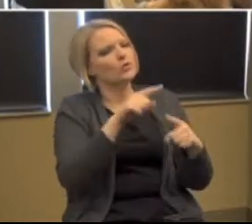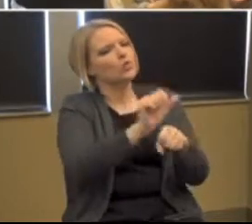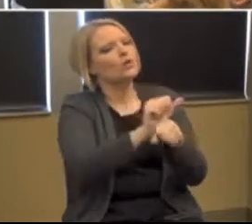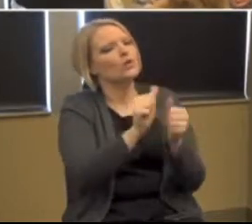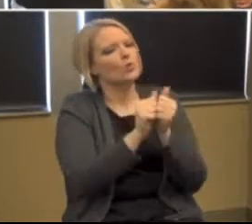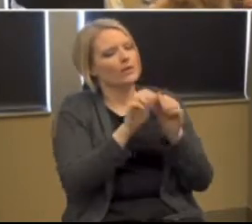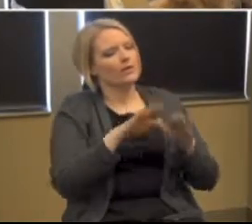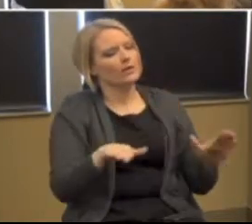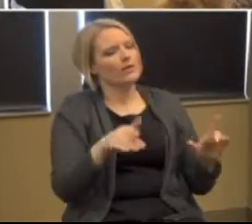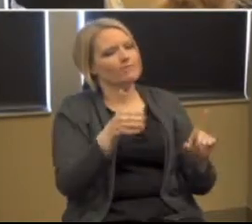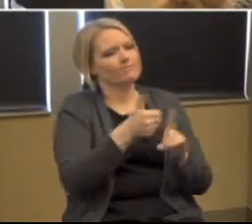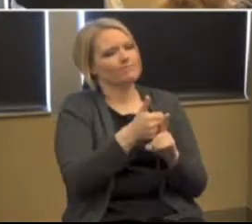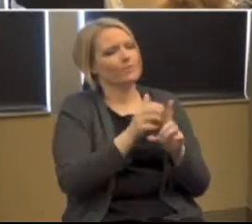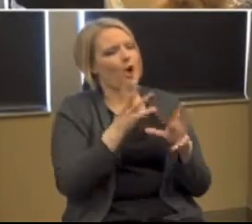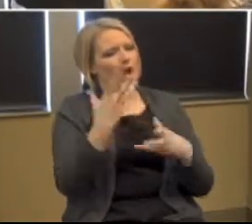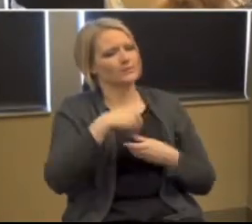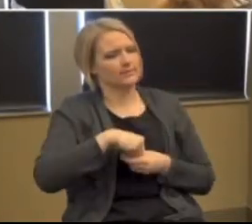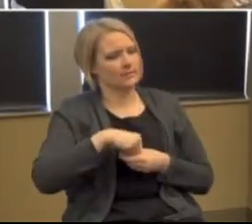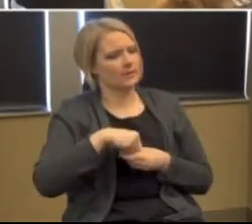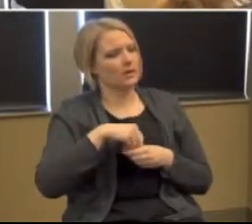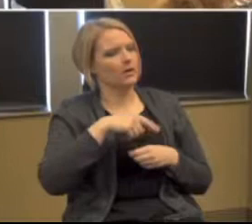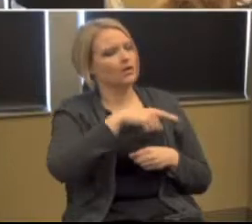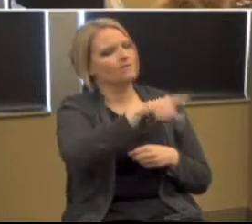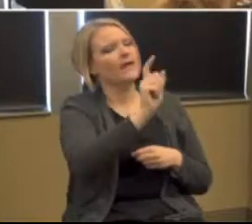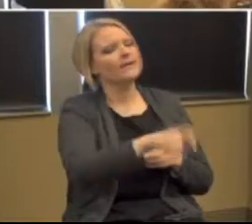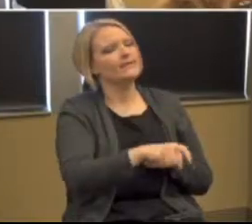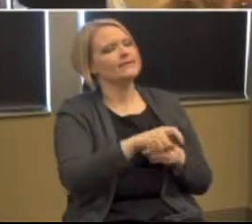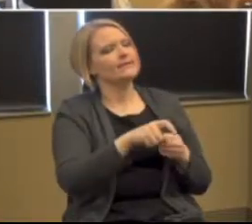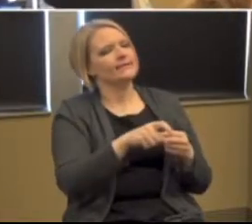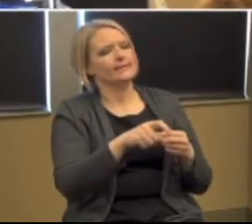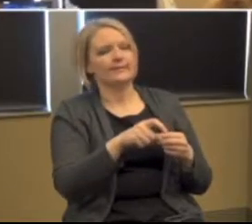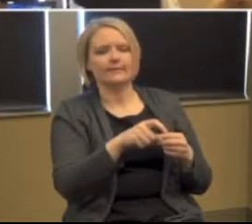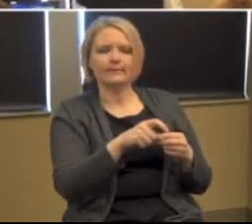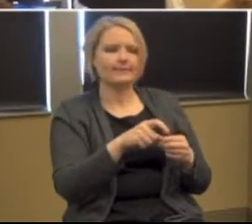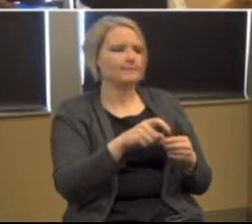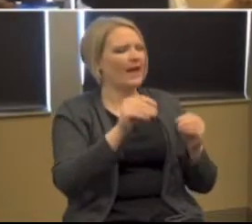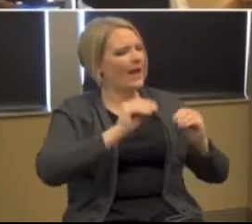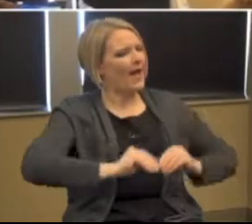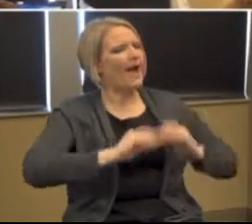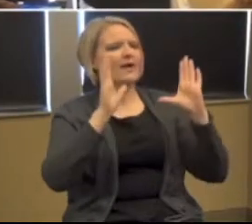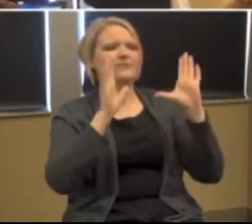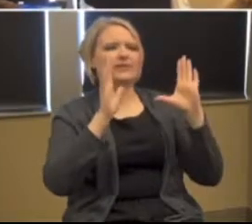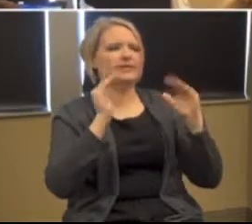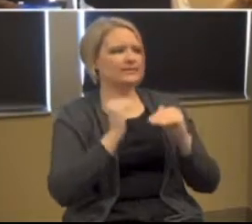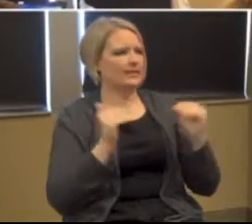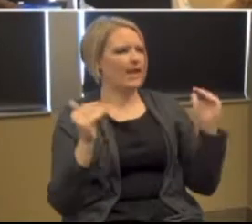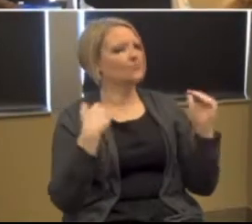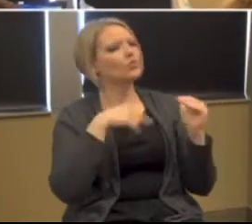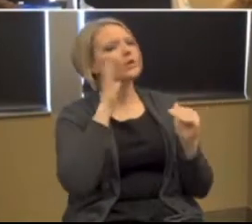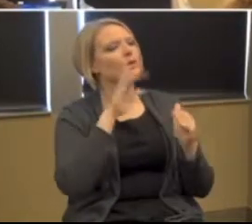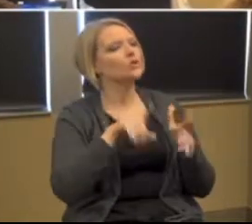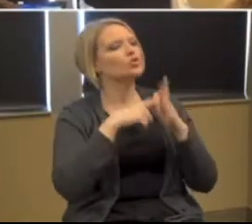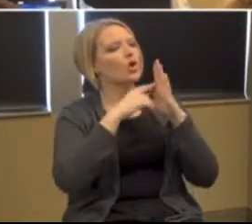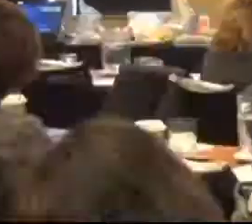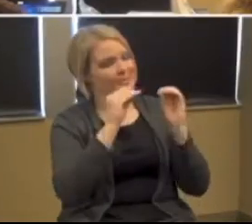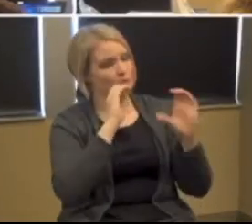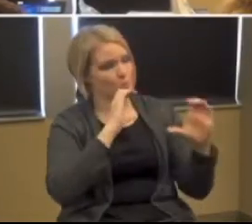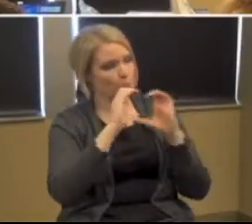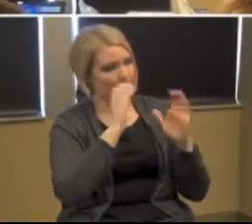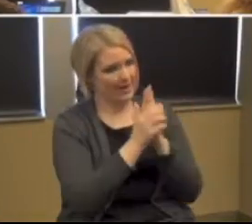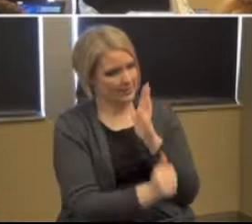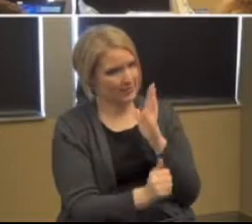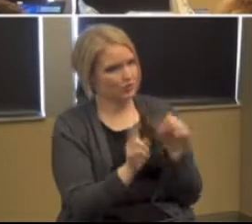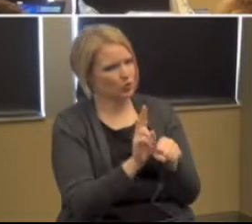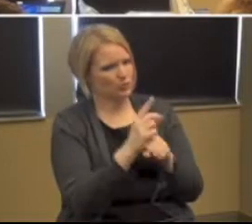with kids with autism who need that very concrete levels, we'll start off teaching communication